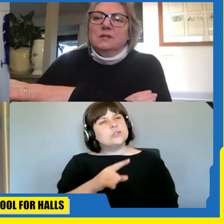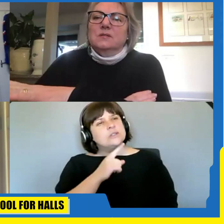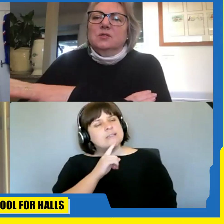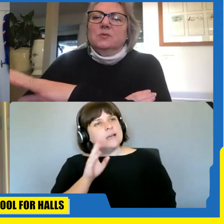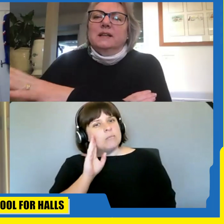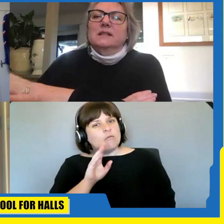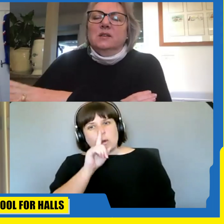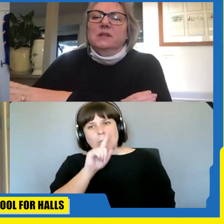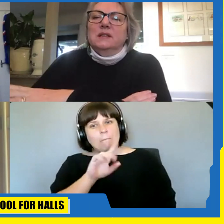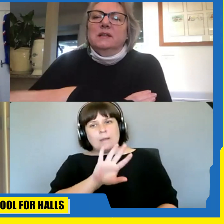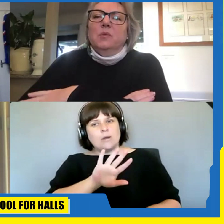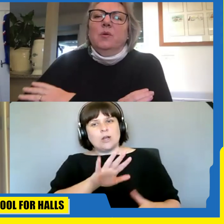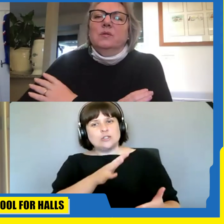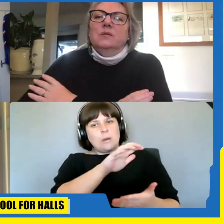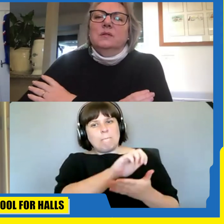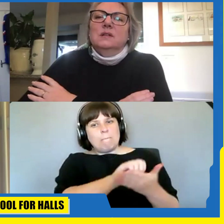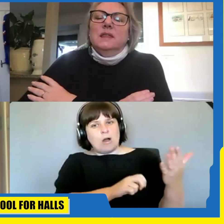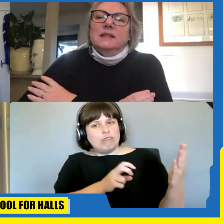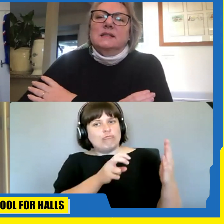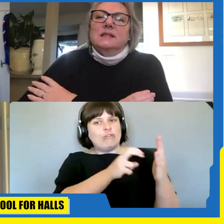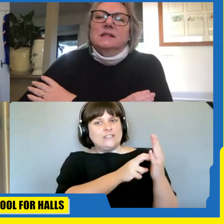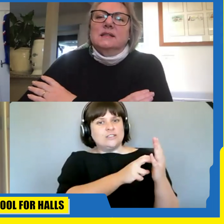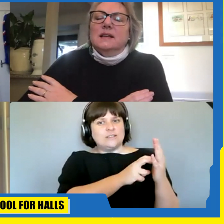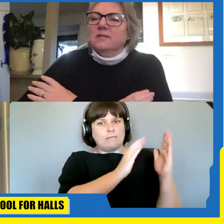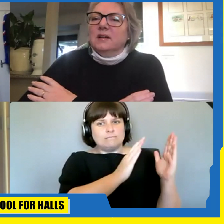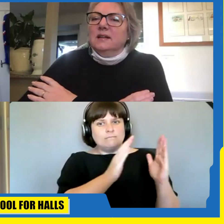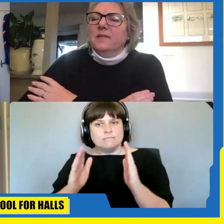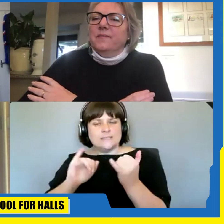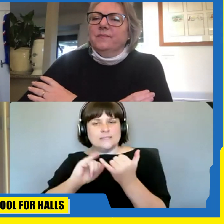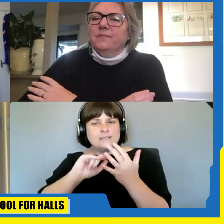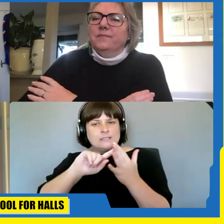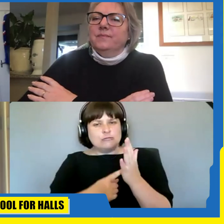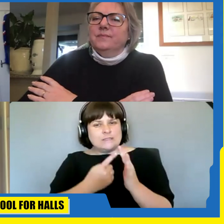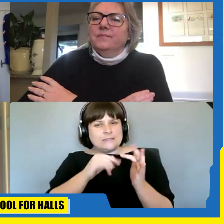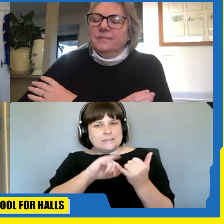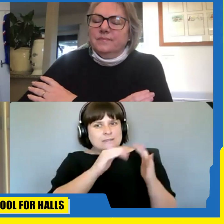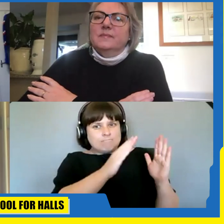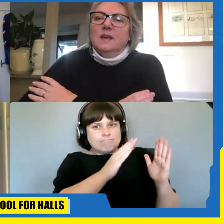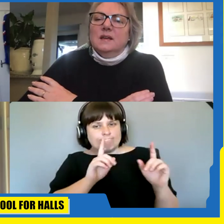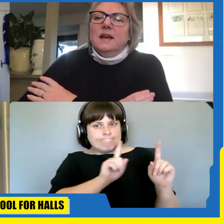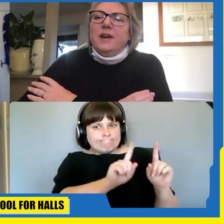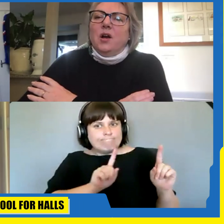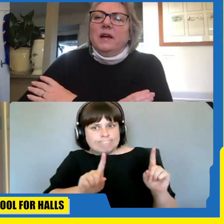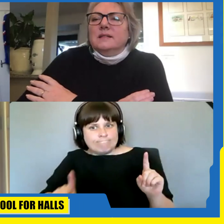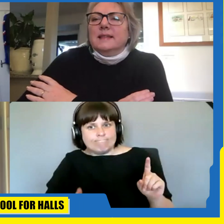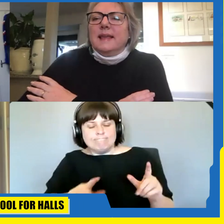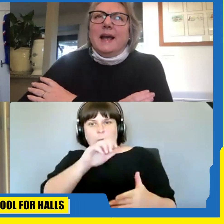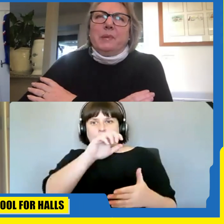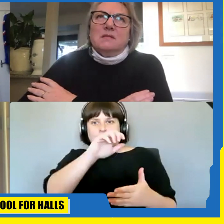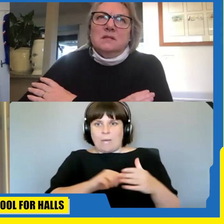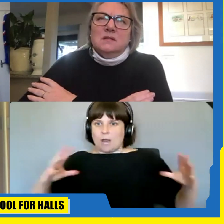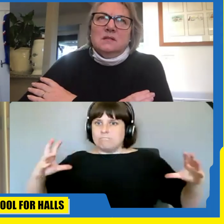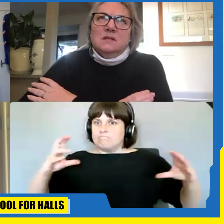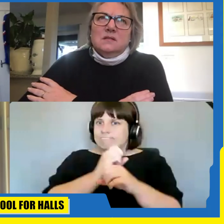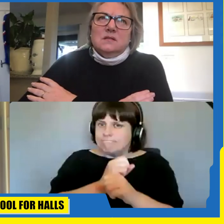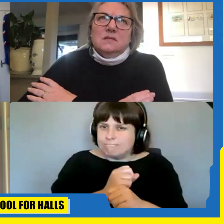subscriptions to like a series anymore. Yeah. Is that right? Yes. And did that